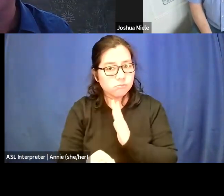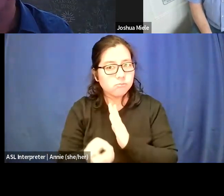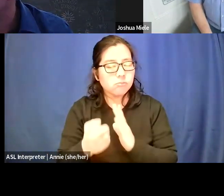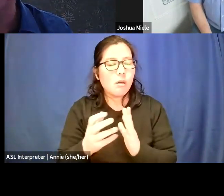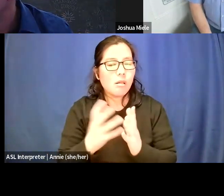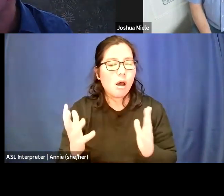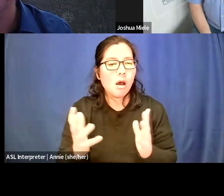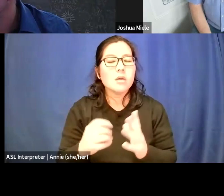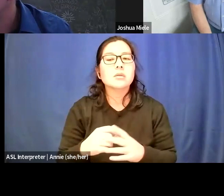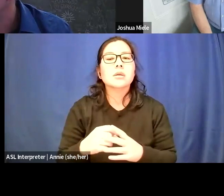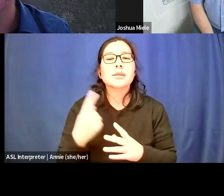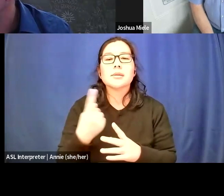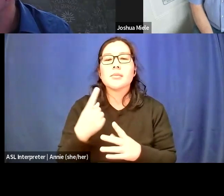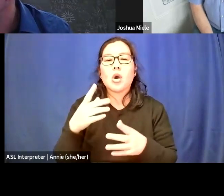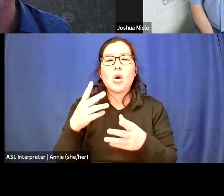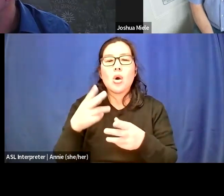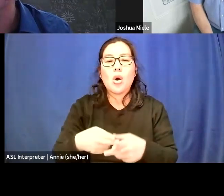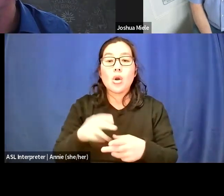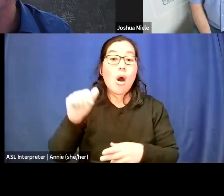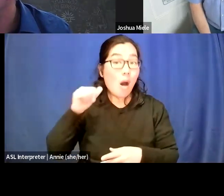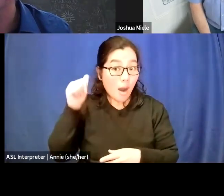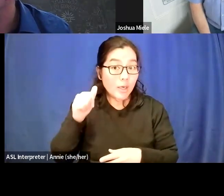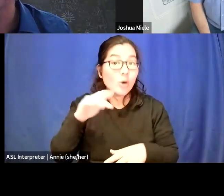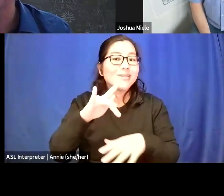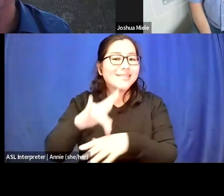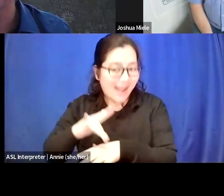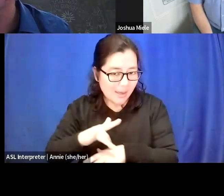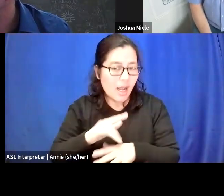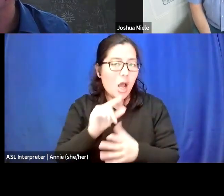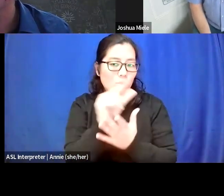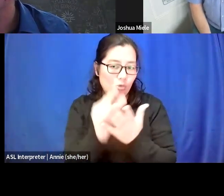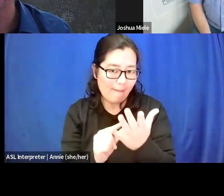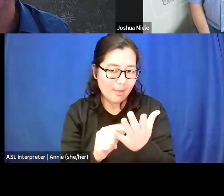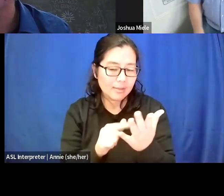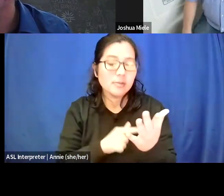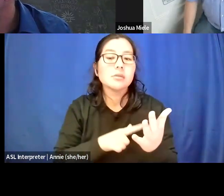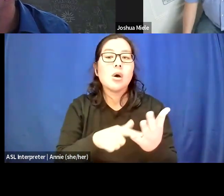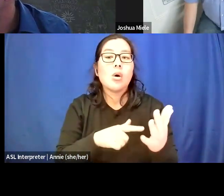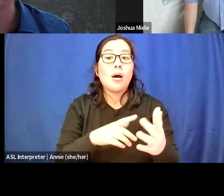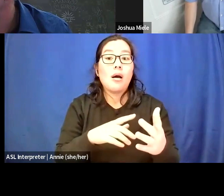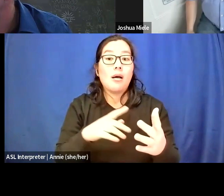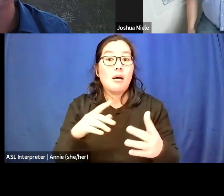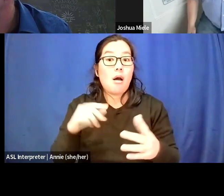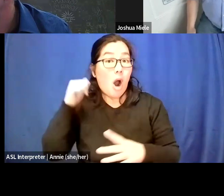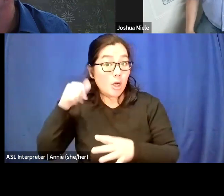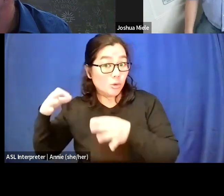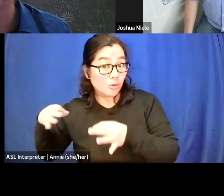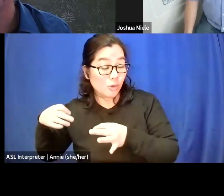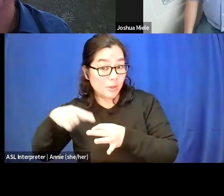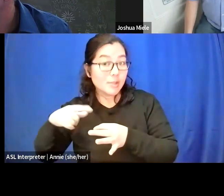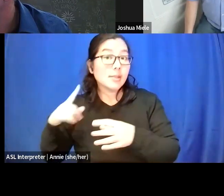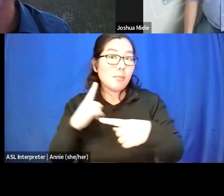is what we call audio tactile graphics. So graphics that you can touch that also have